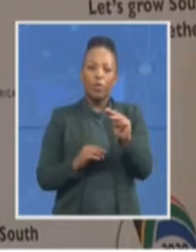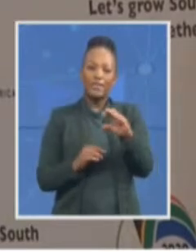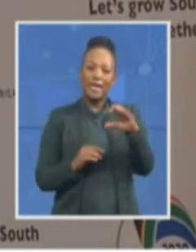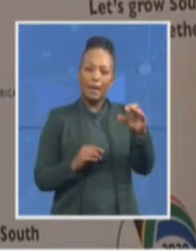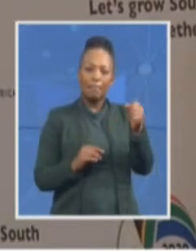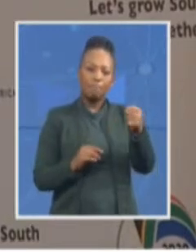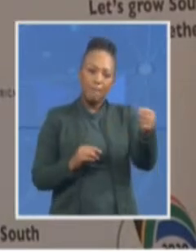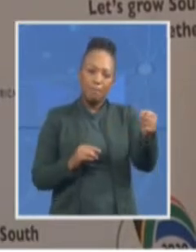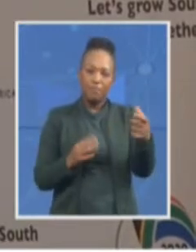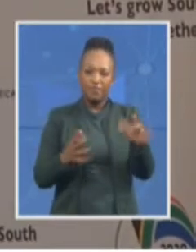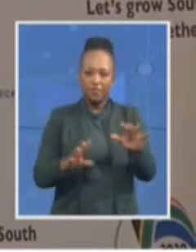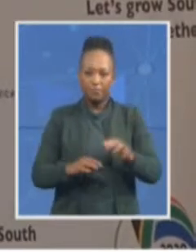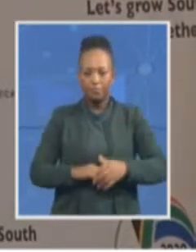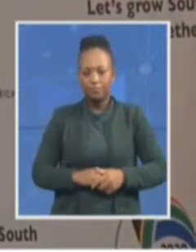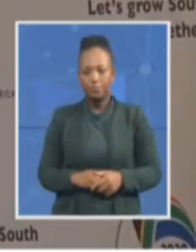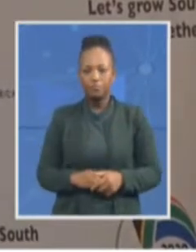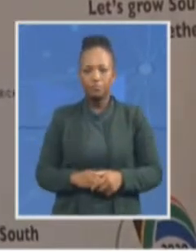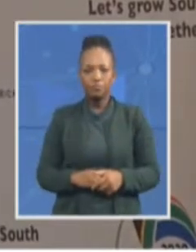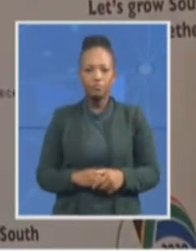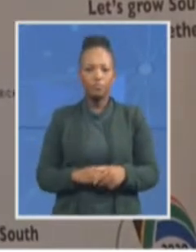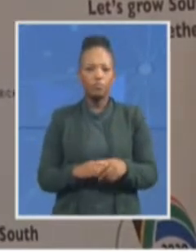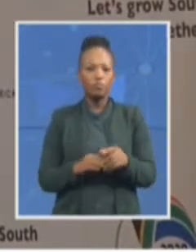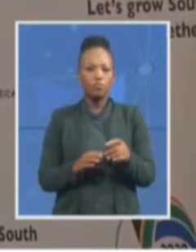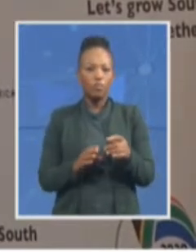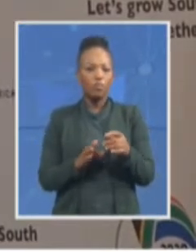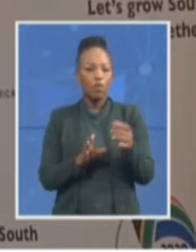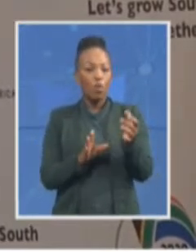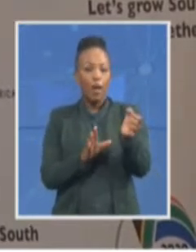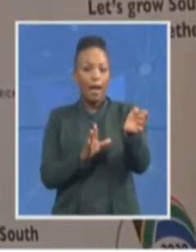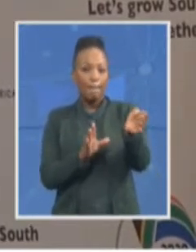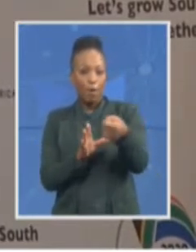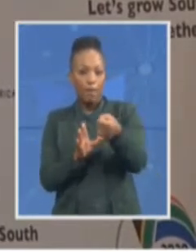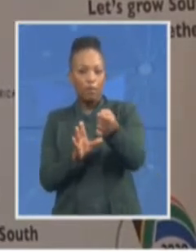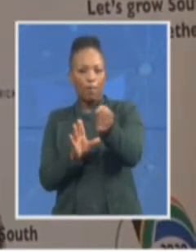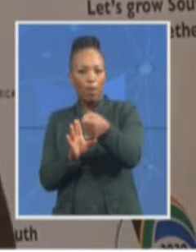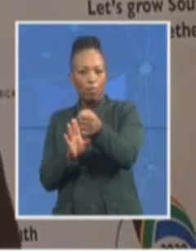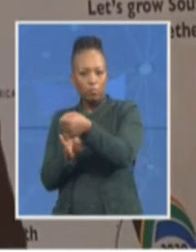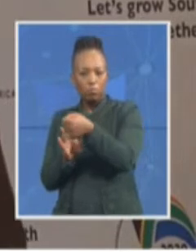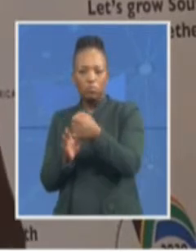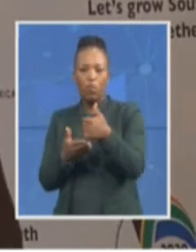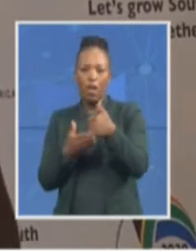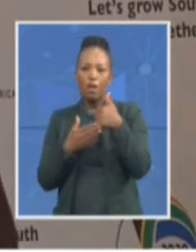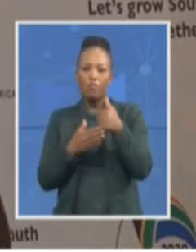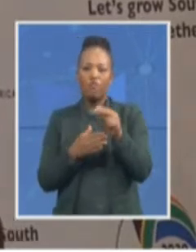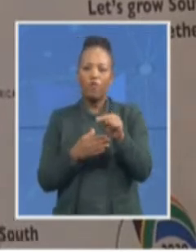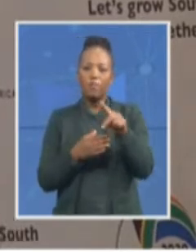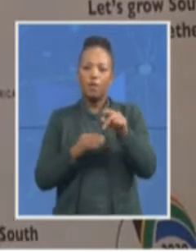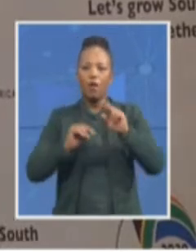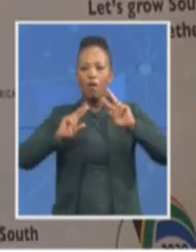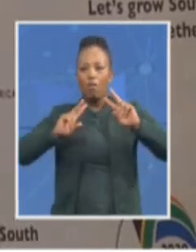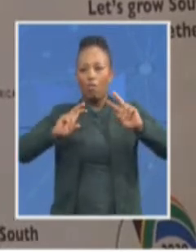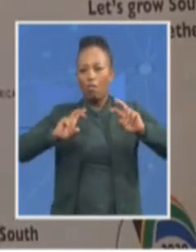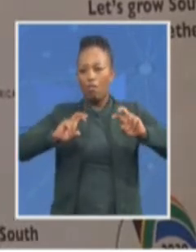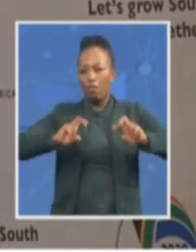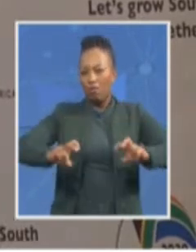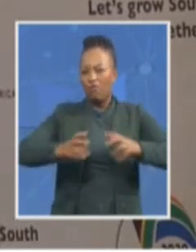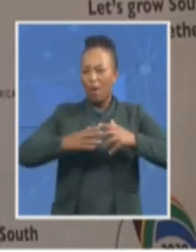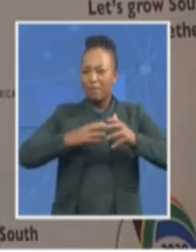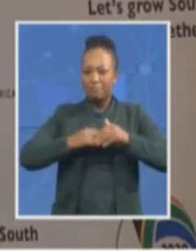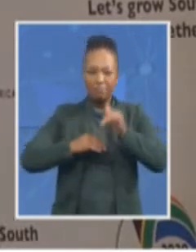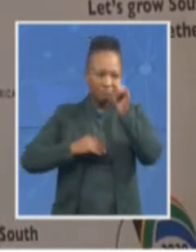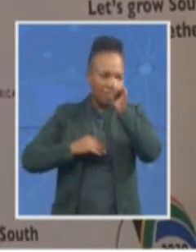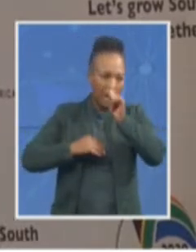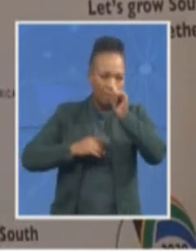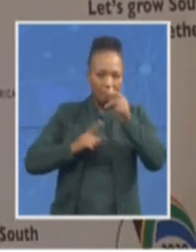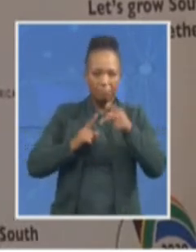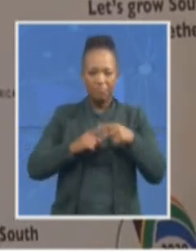will strengthen our capacity to investigate and prosecute all acts of crime and corruption. Service delivery